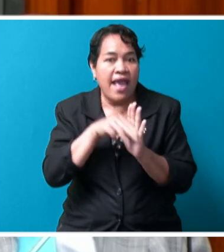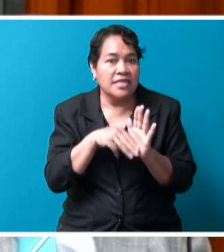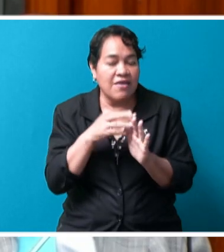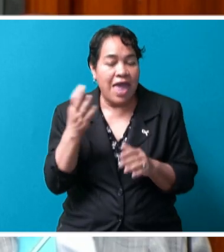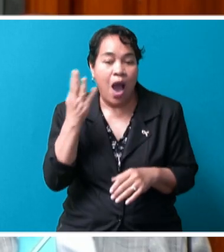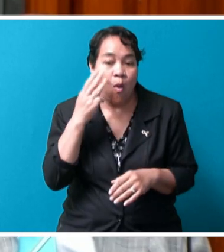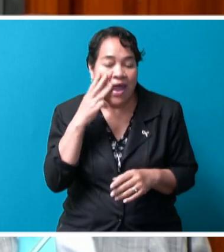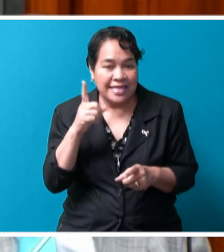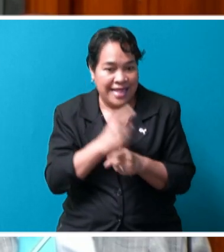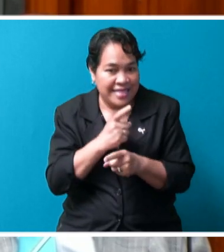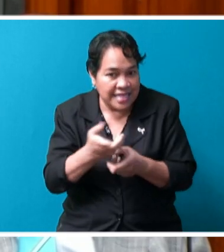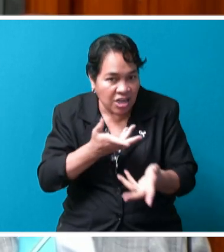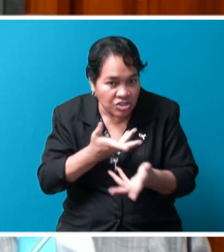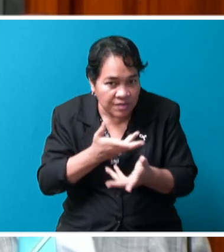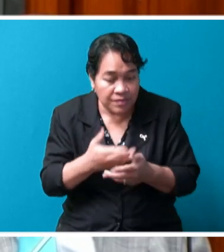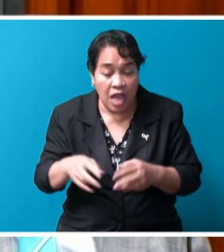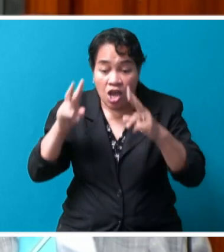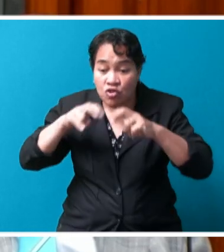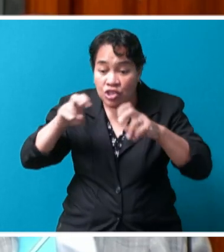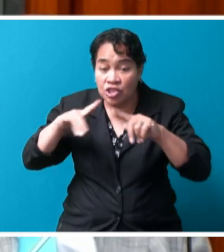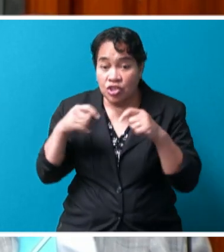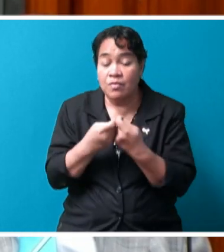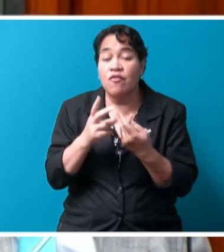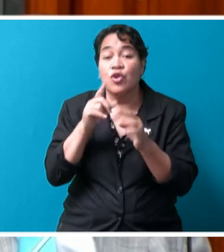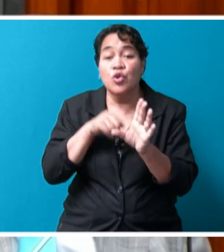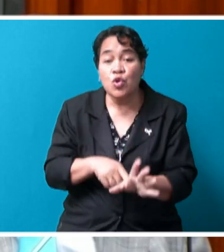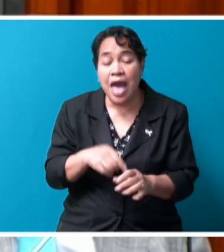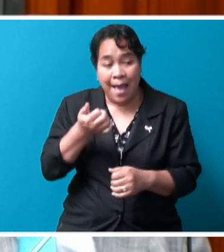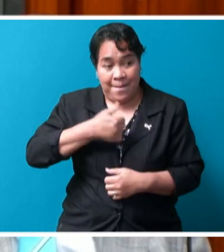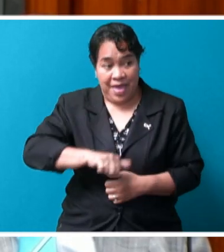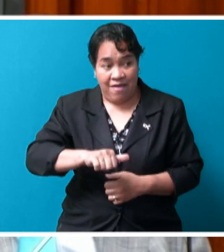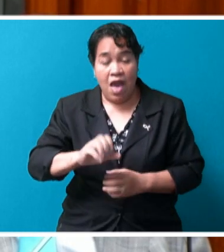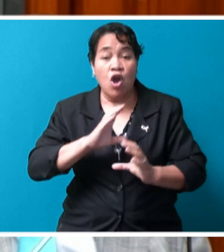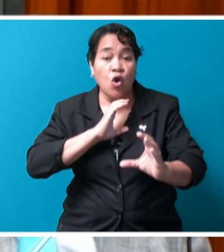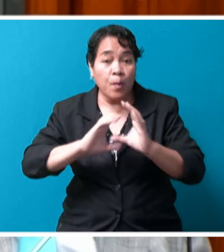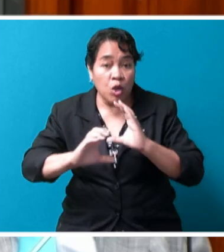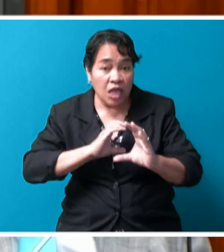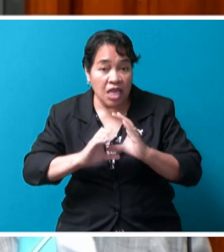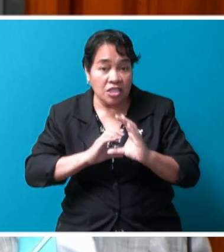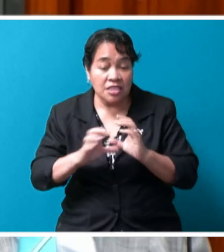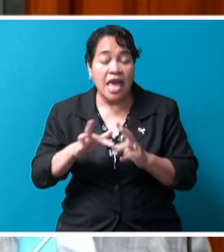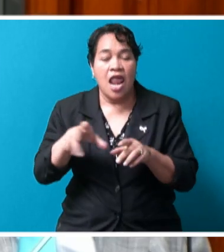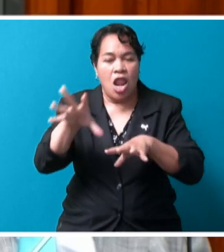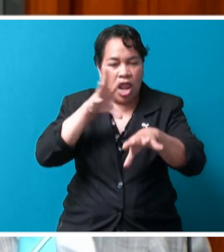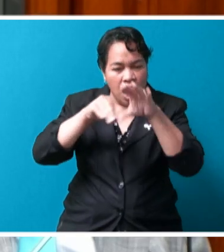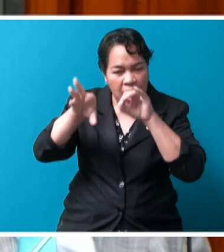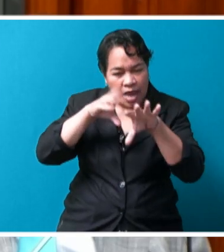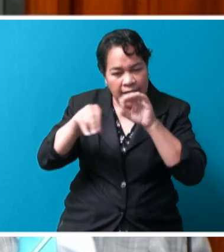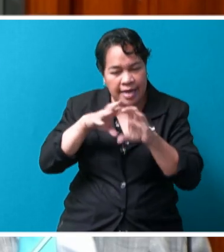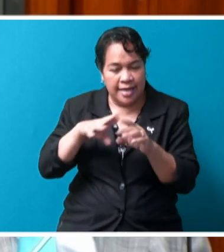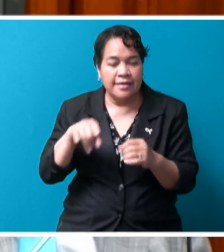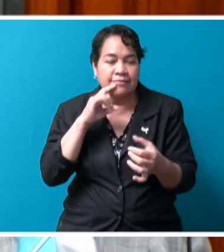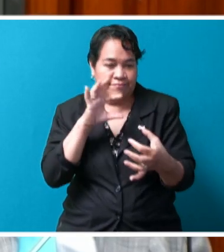discussion. Research themes relating to youth behavior, communication, and learning also accommodate